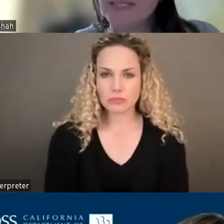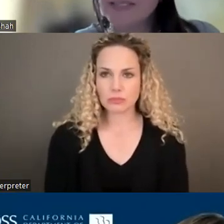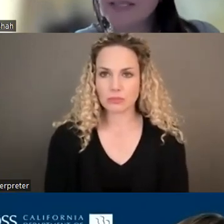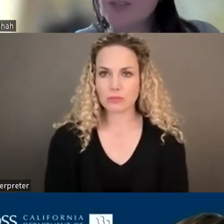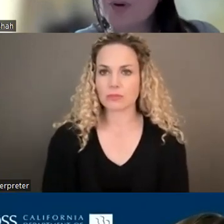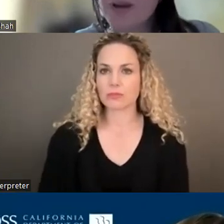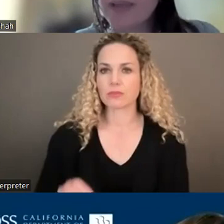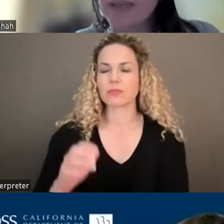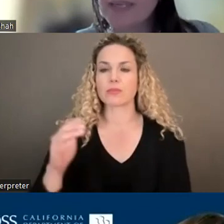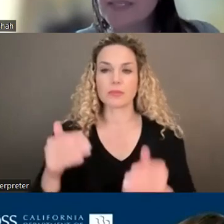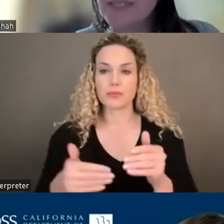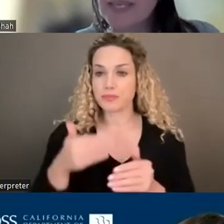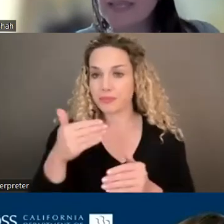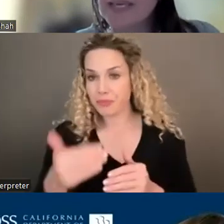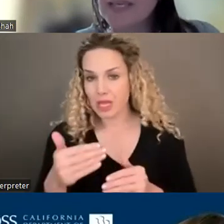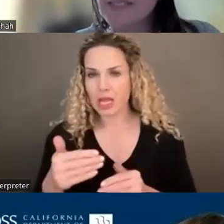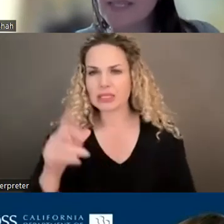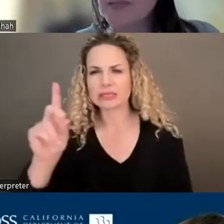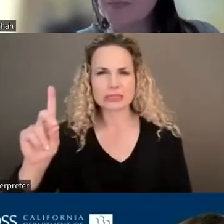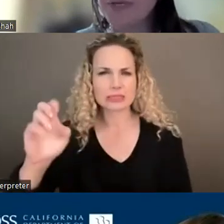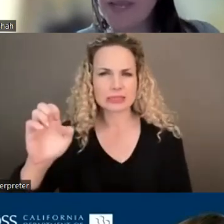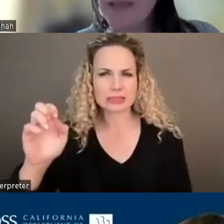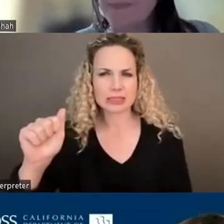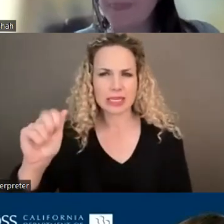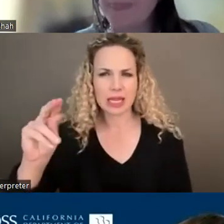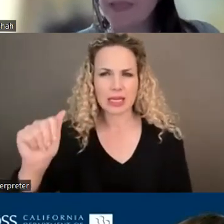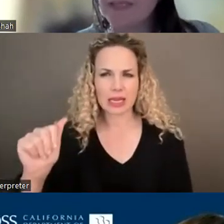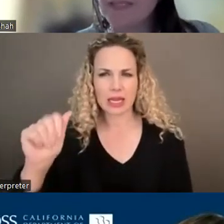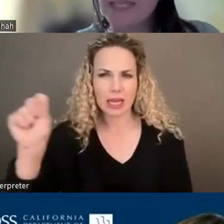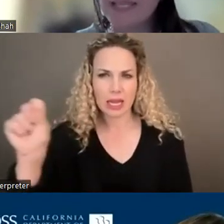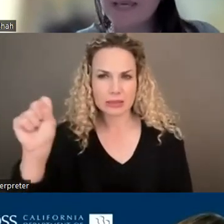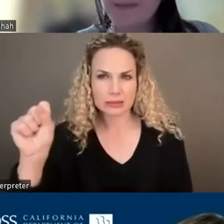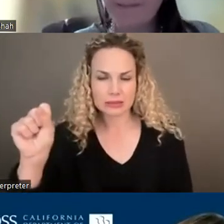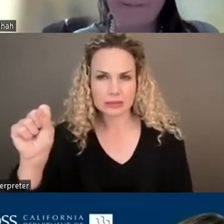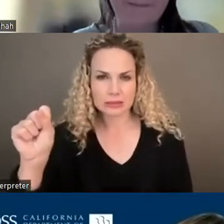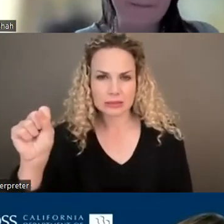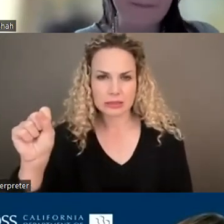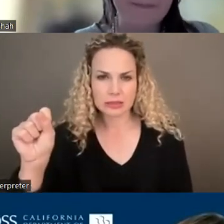Next, let's try Deanna Sanabria. Deanna?